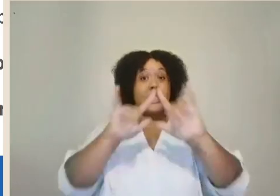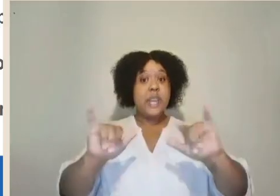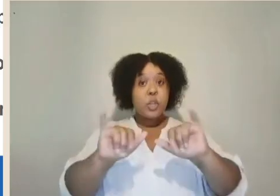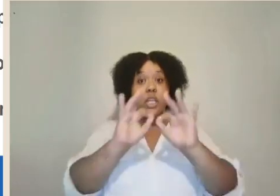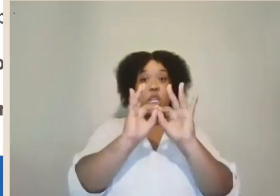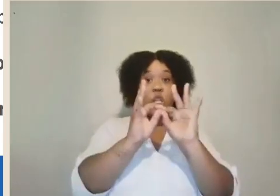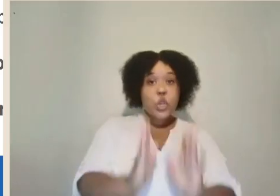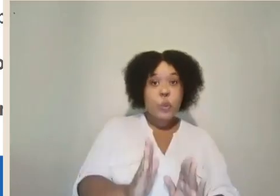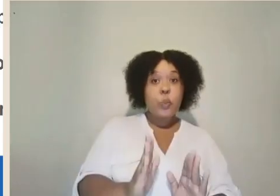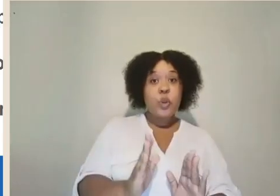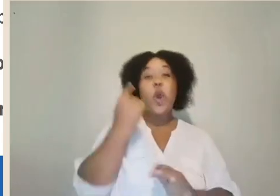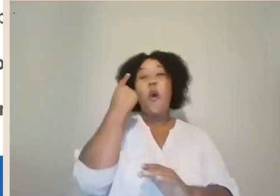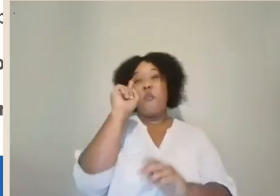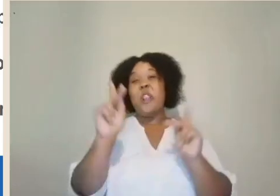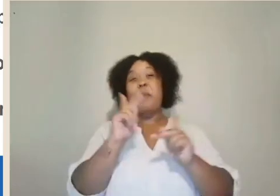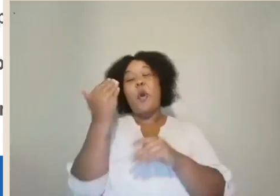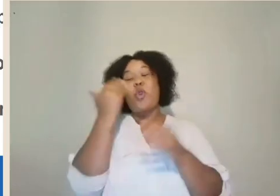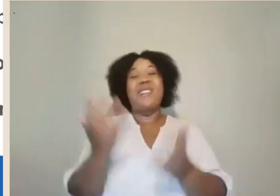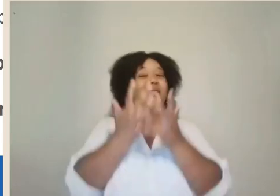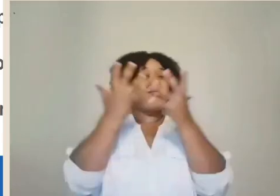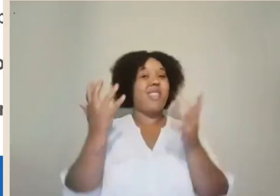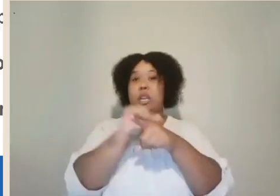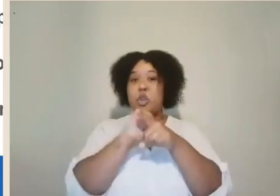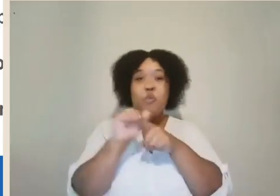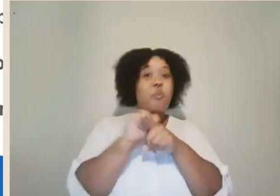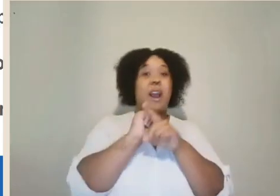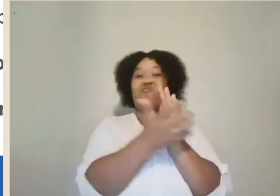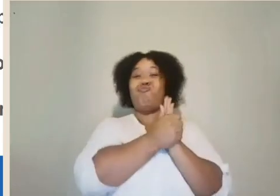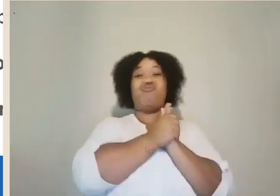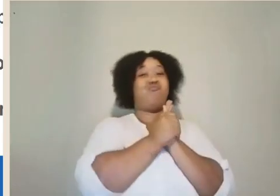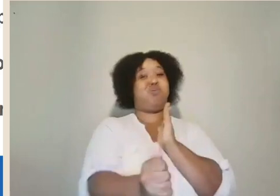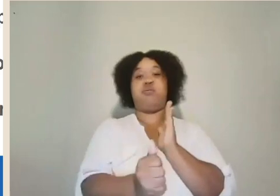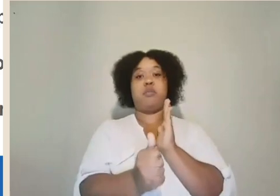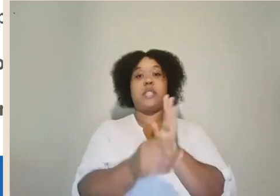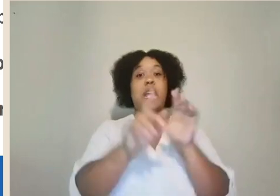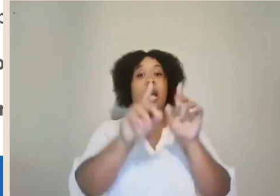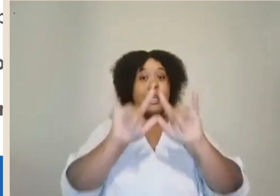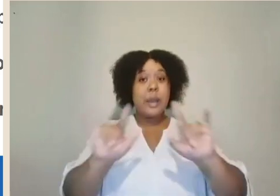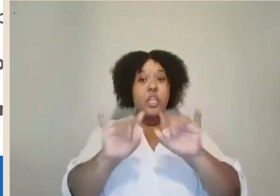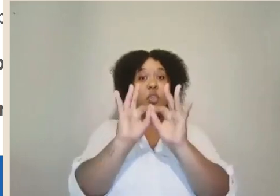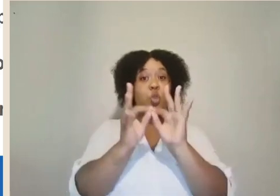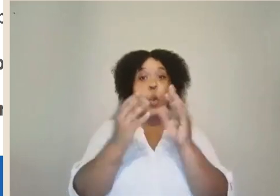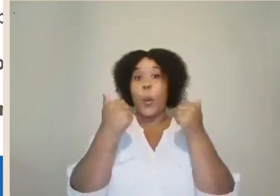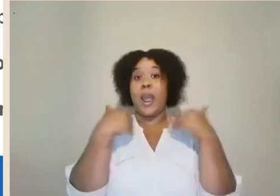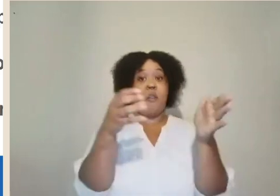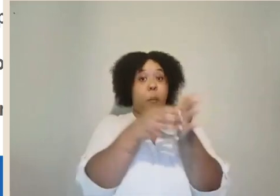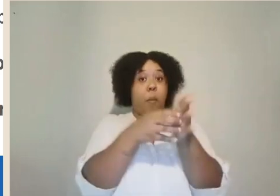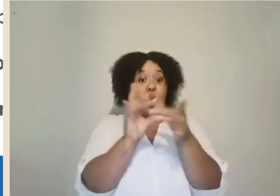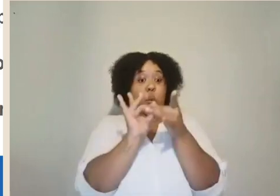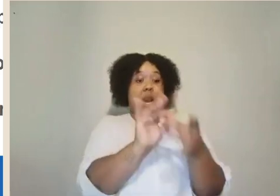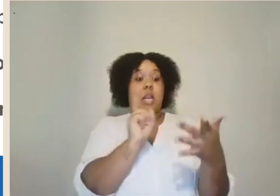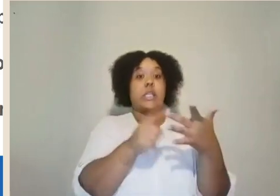simultaneous interpreters, we know that it takes a lot of practice to really be good at simultaneous interpreting. We have a whole module dedicated to that so that they can